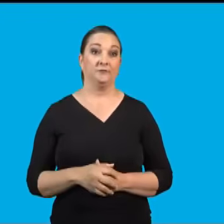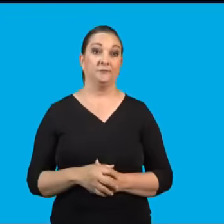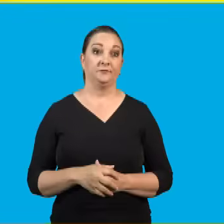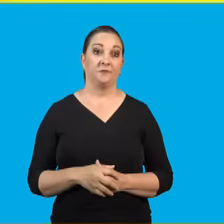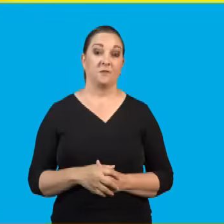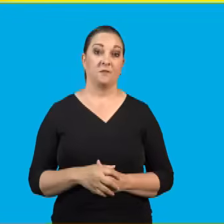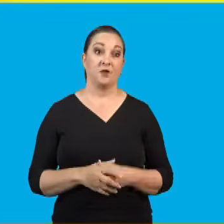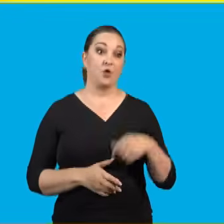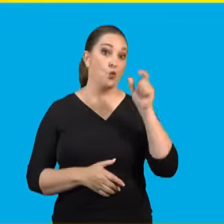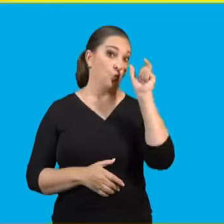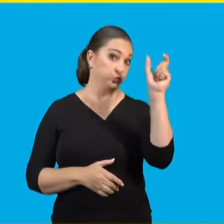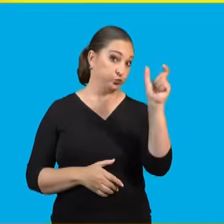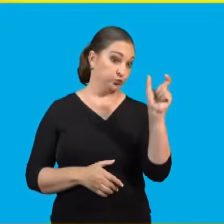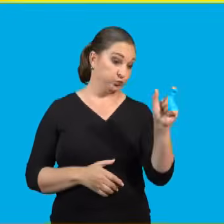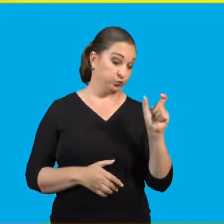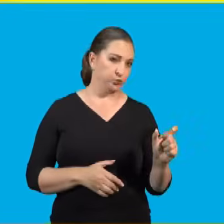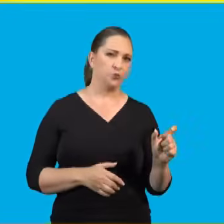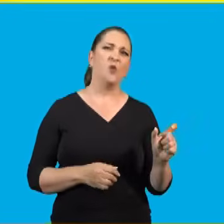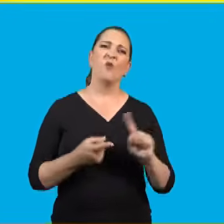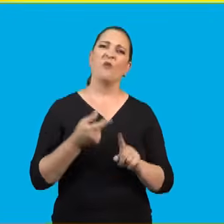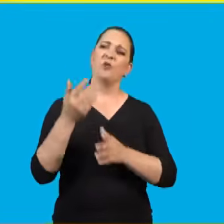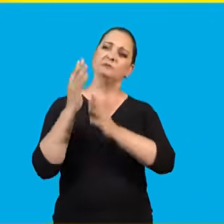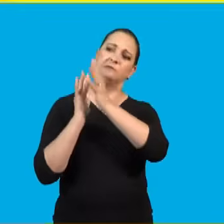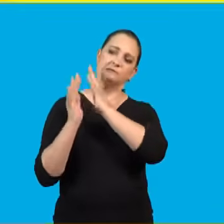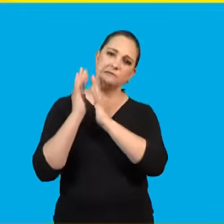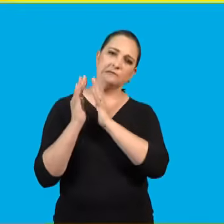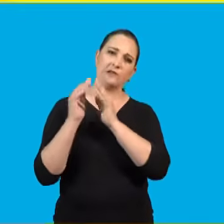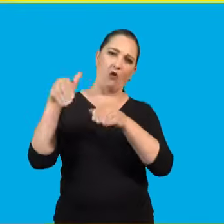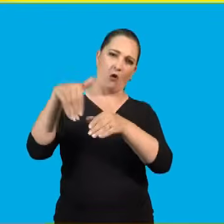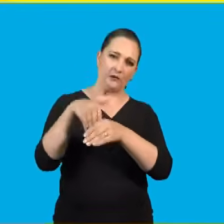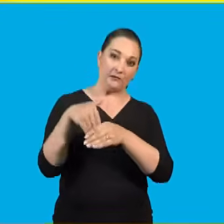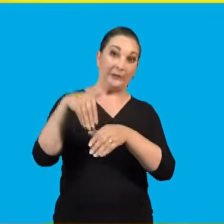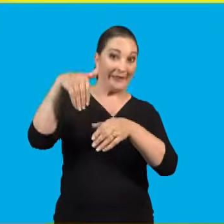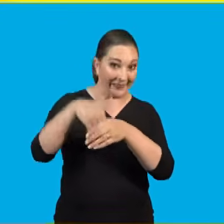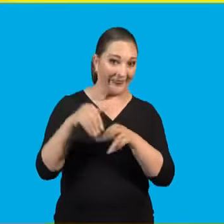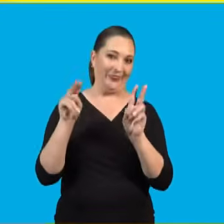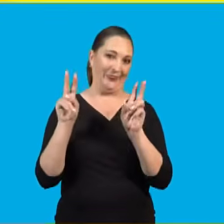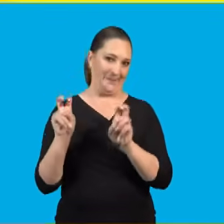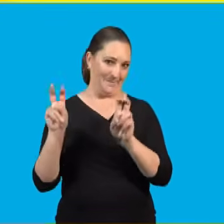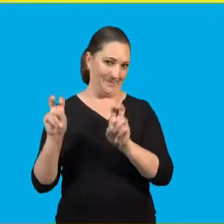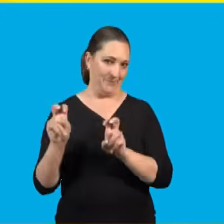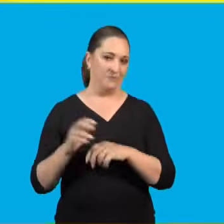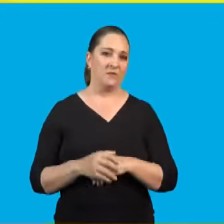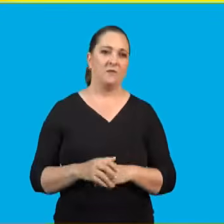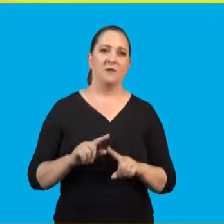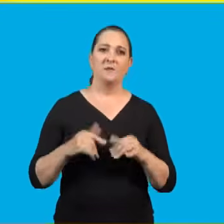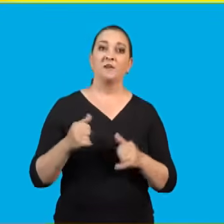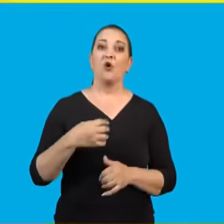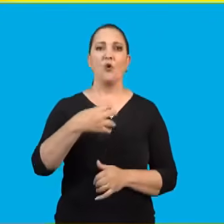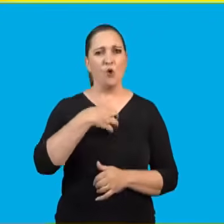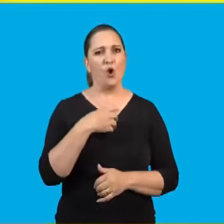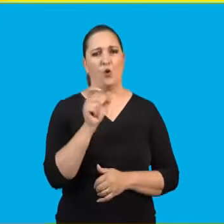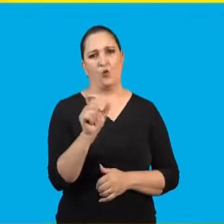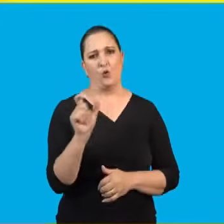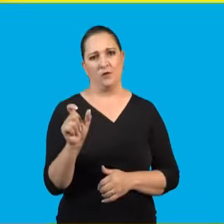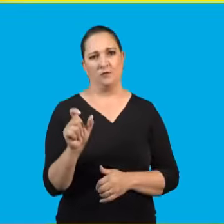remember that there are keywords or historical concepts that go with a theme. So you should be able to